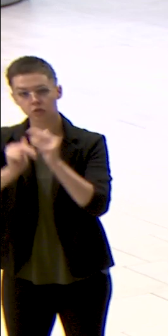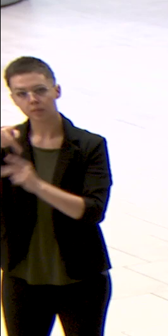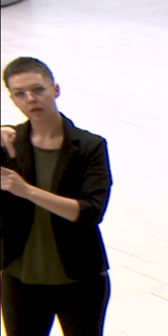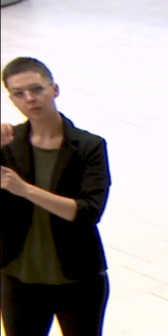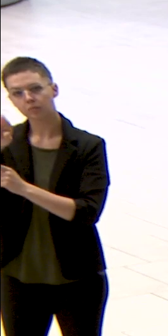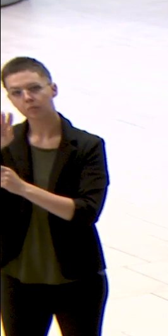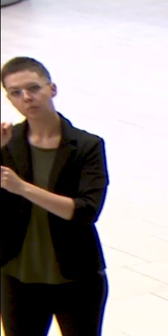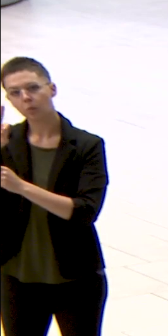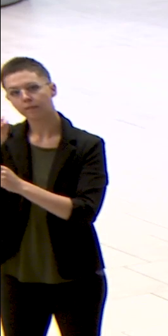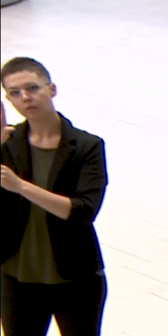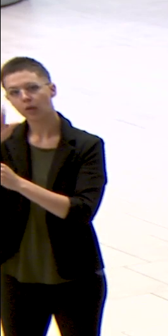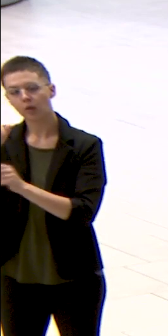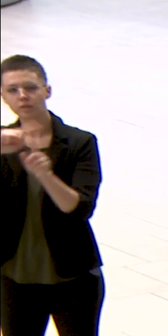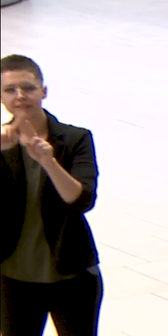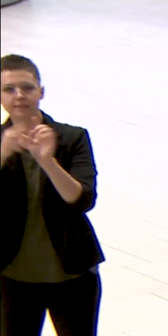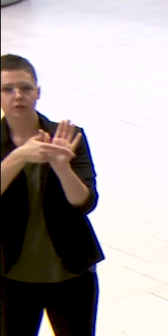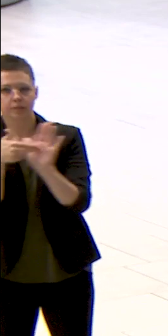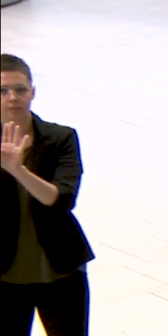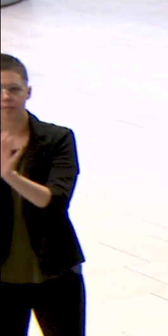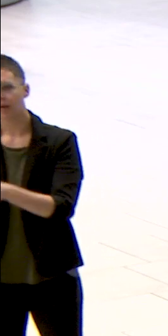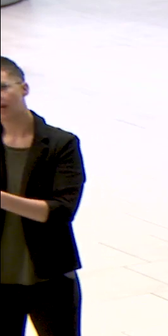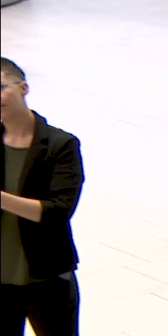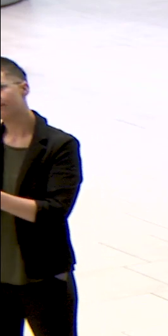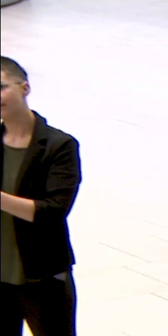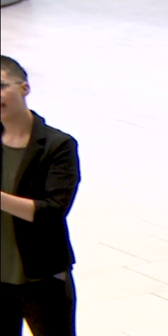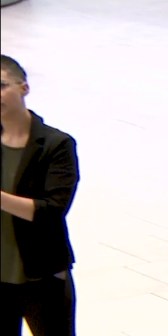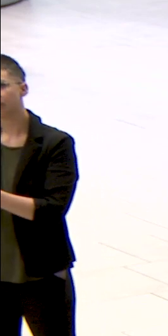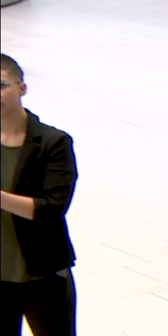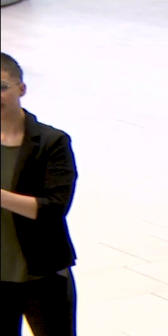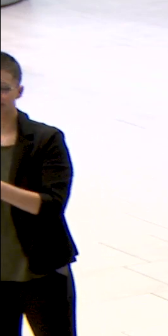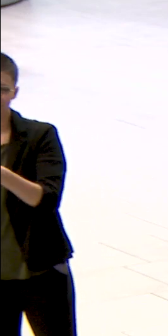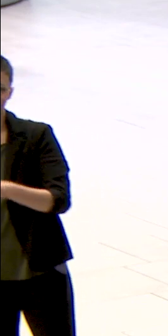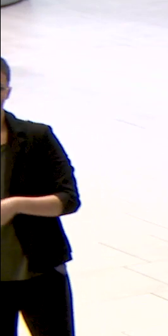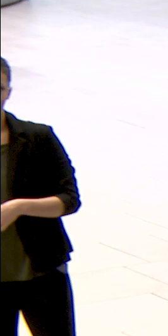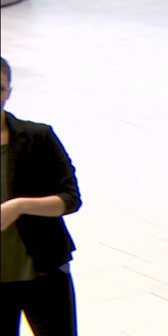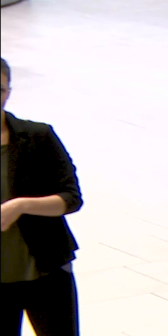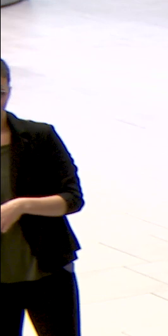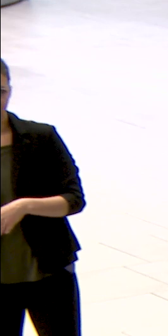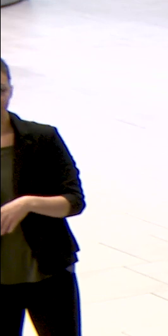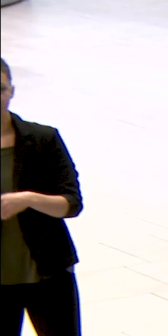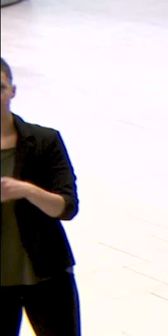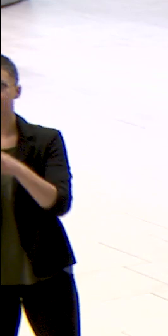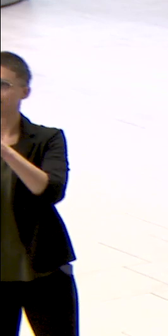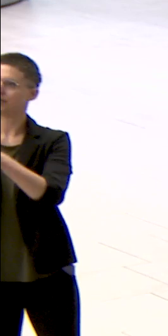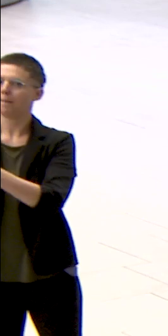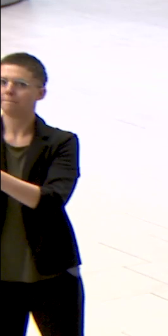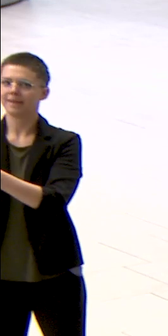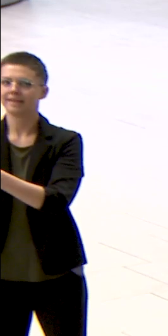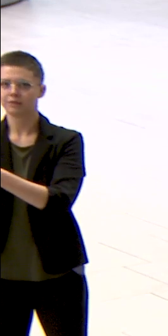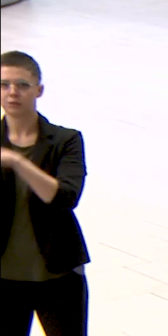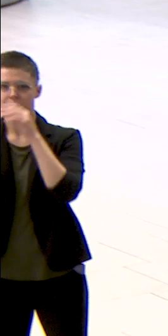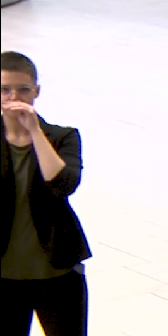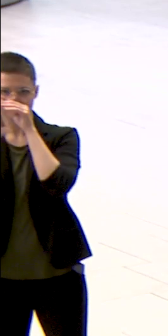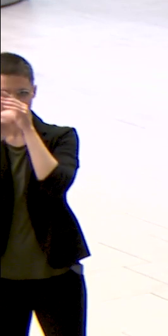And so our flagship brand, which we call WAM, because the handle is We Are MeToo, and Somos, those